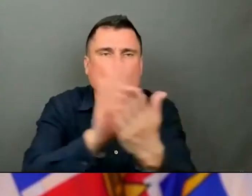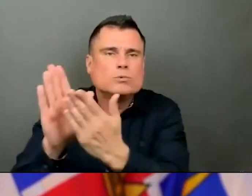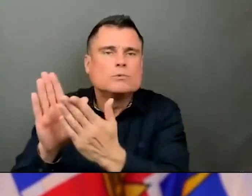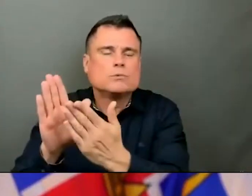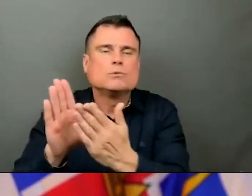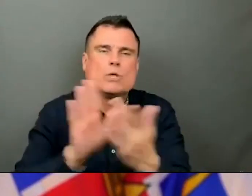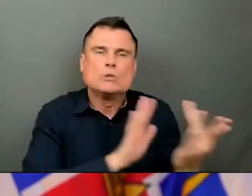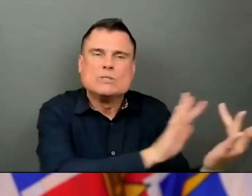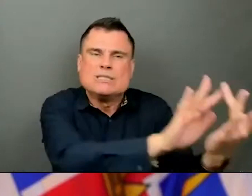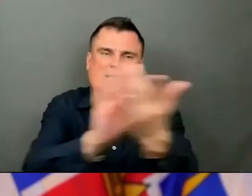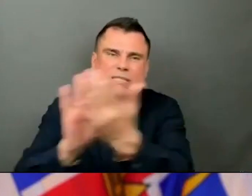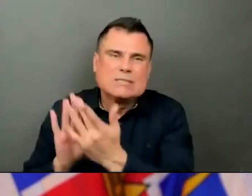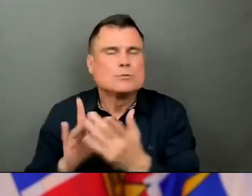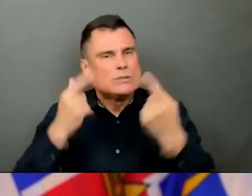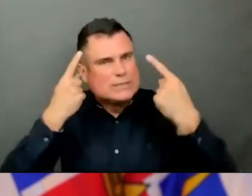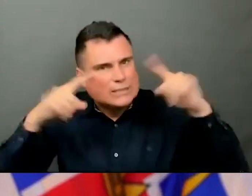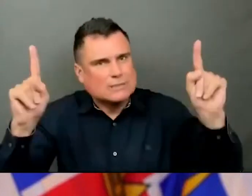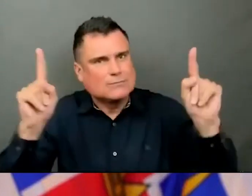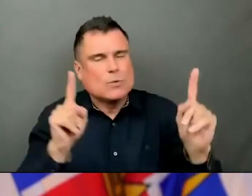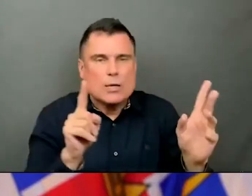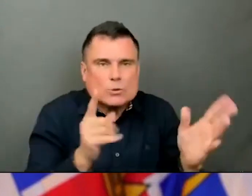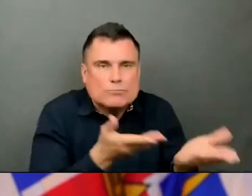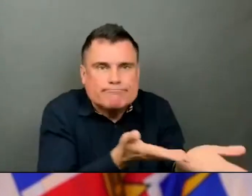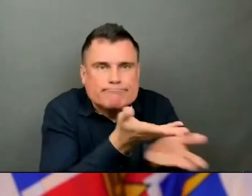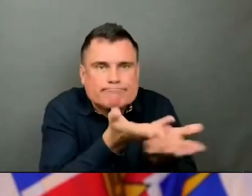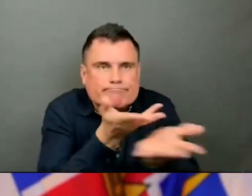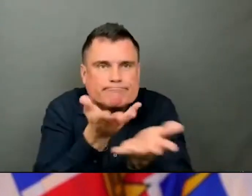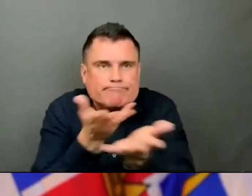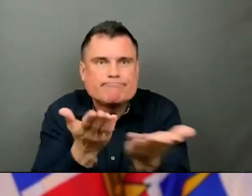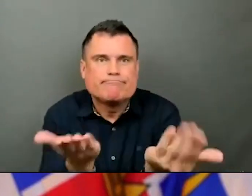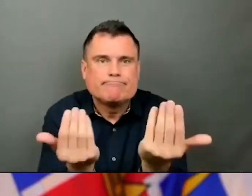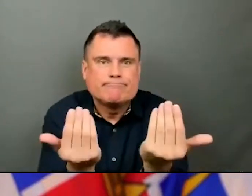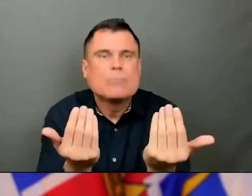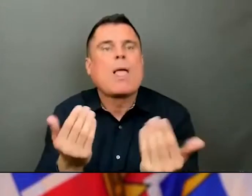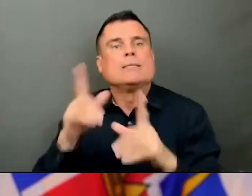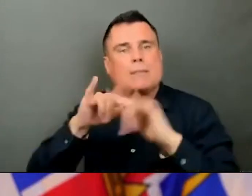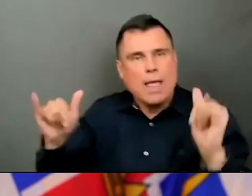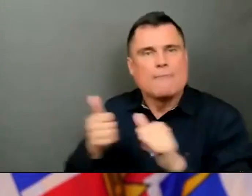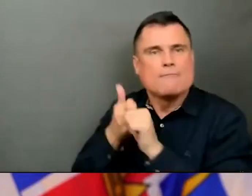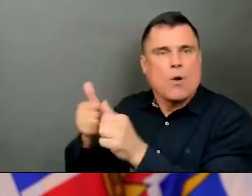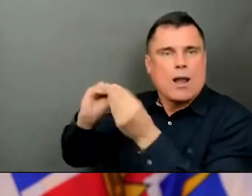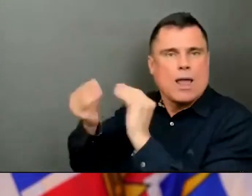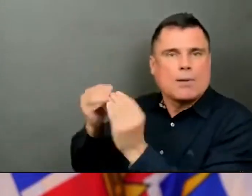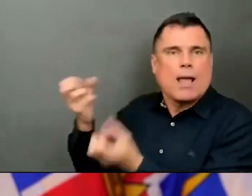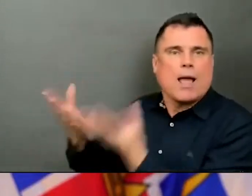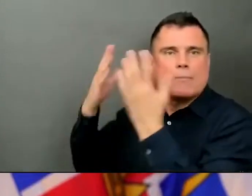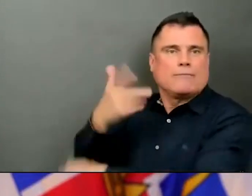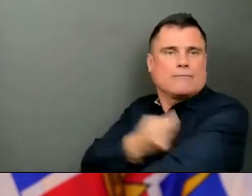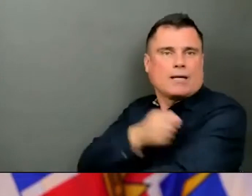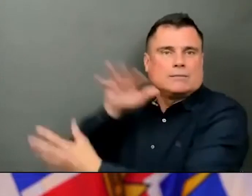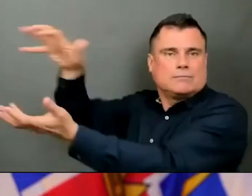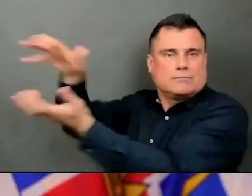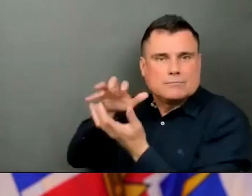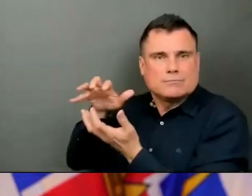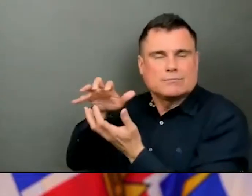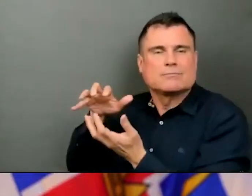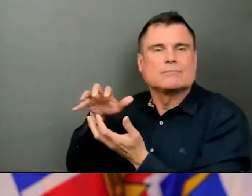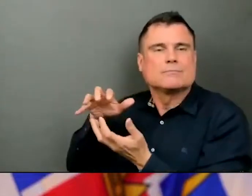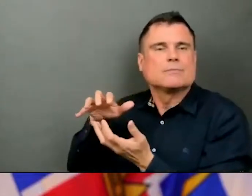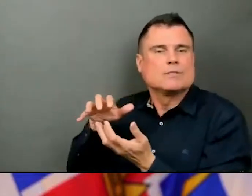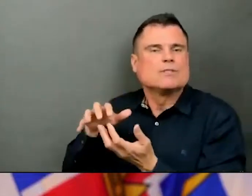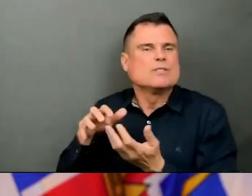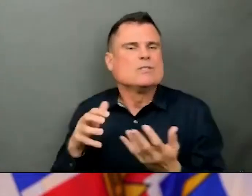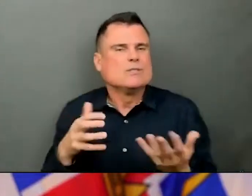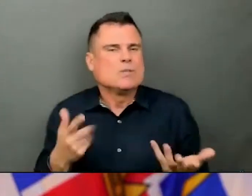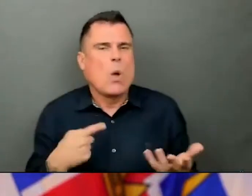more vaccines available, and we get it to more and more people across the province. And can I just say, before I turn it over to Minister